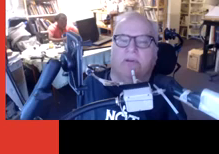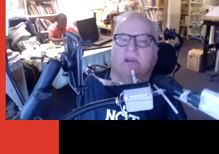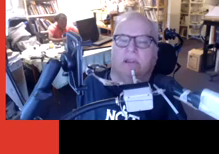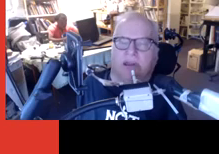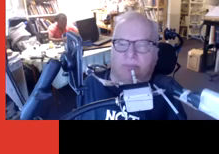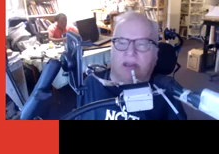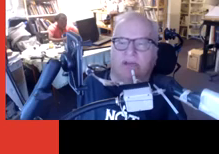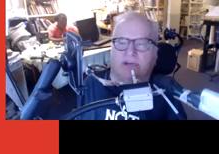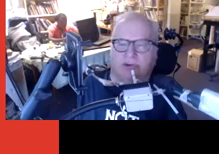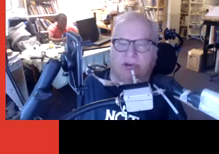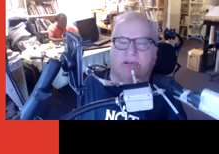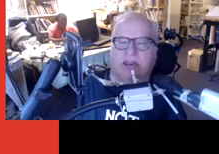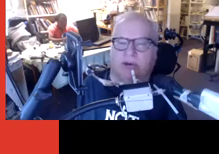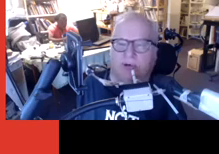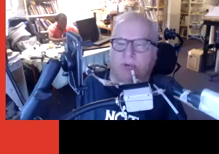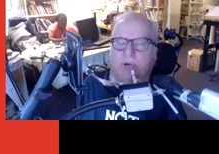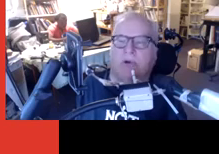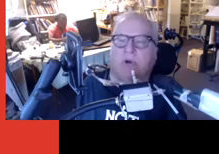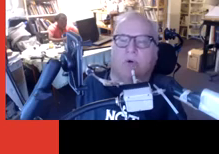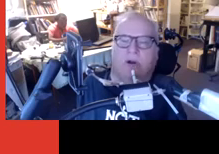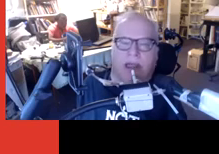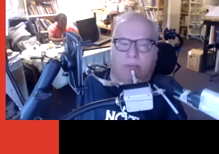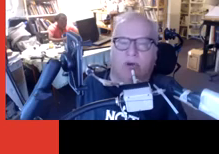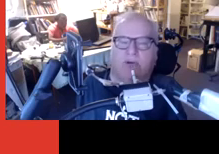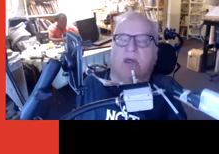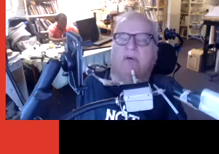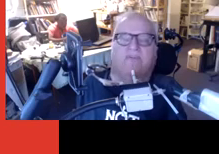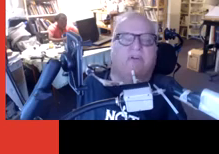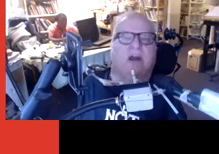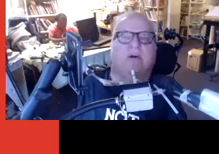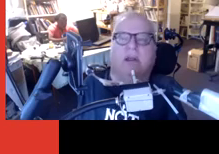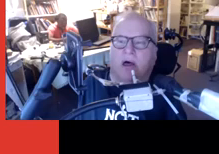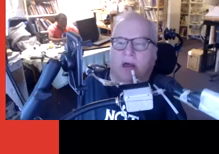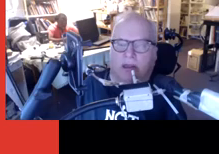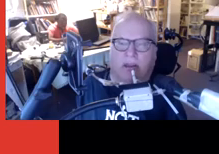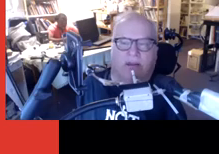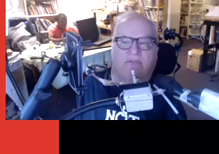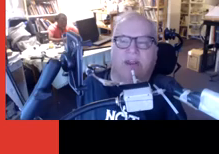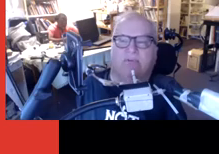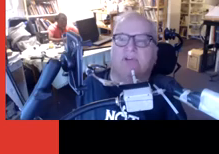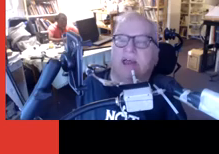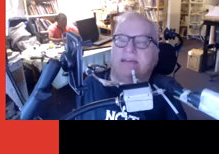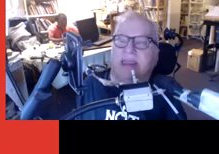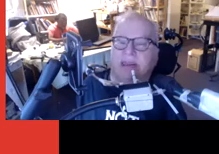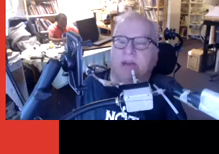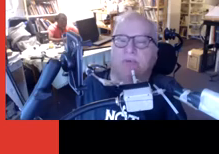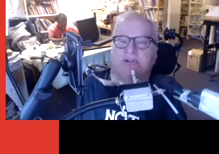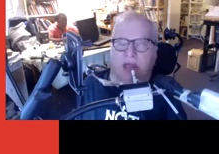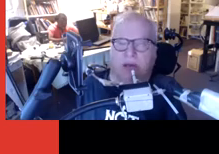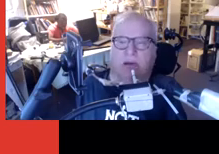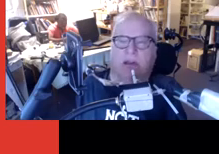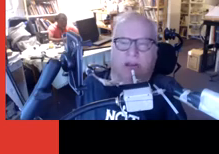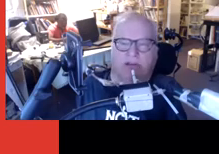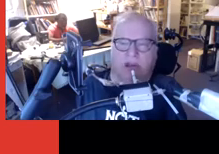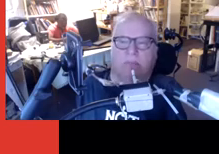areas, like in Massachusetts, say in Newton or Amherst, very high in favor, as high as